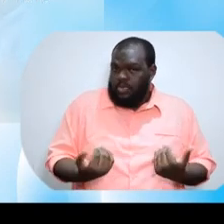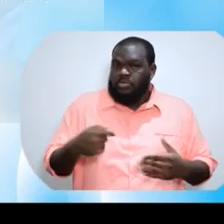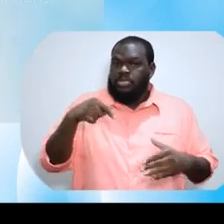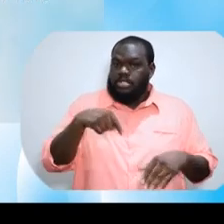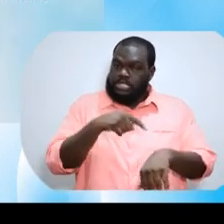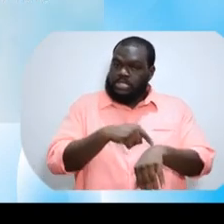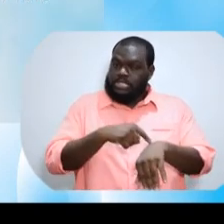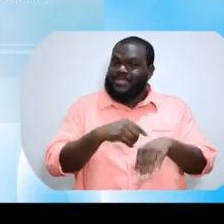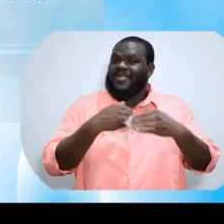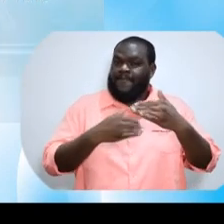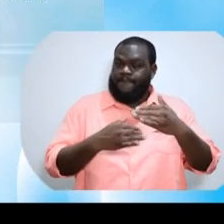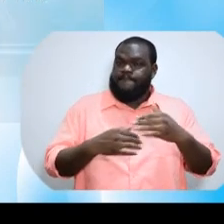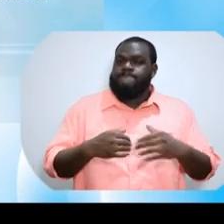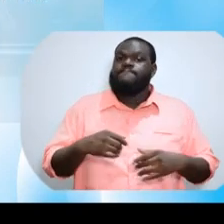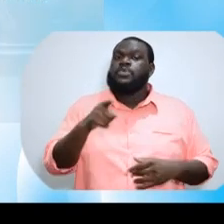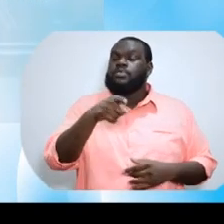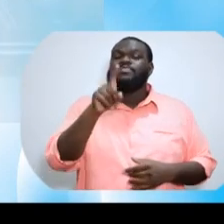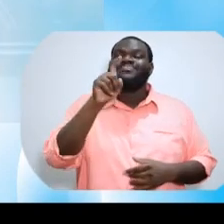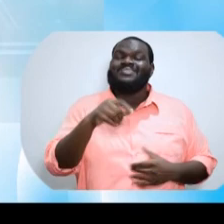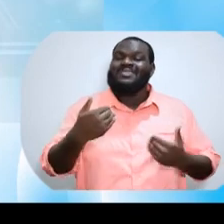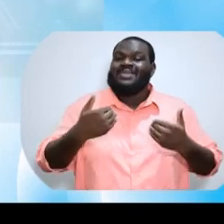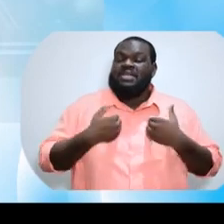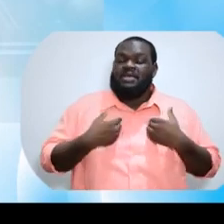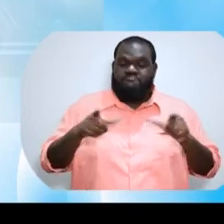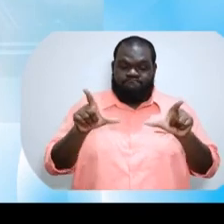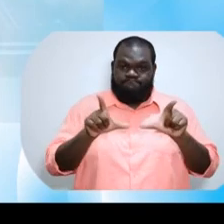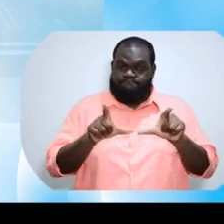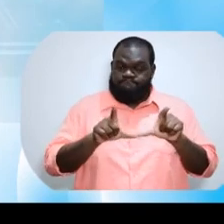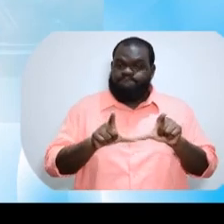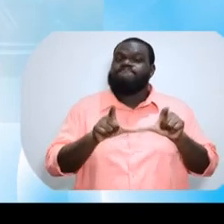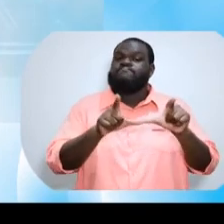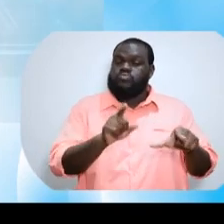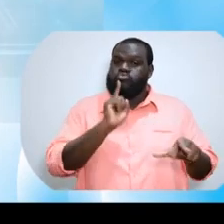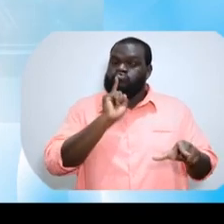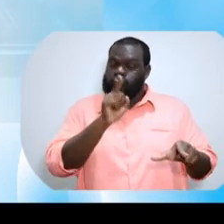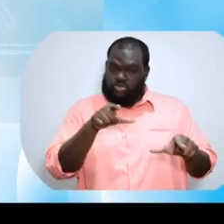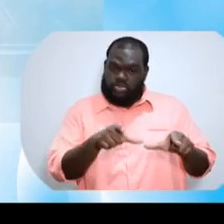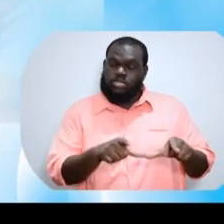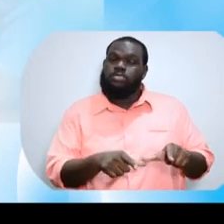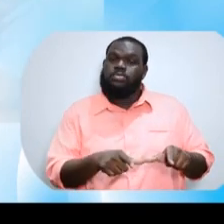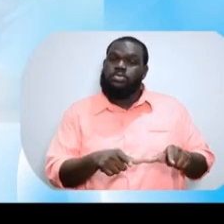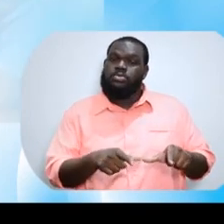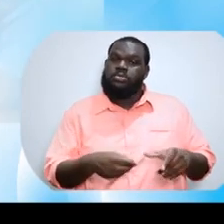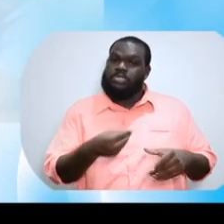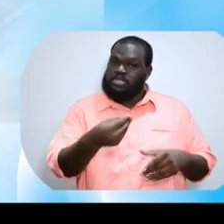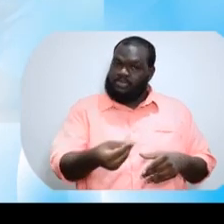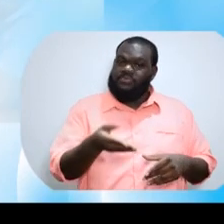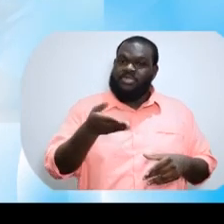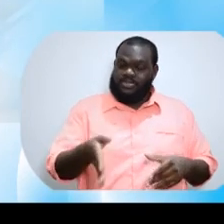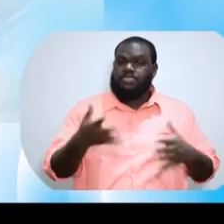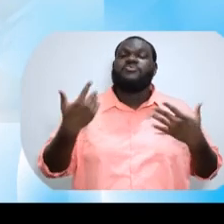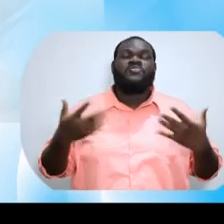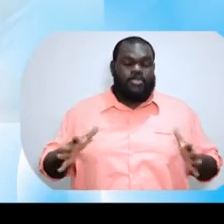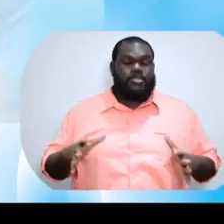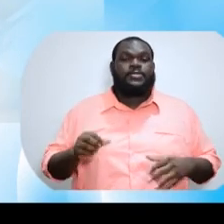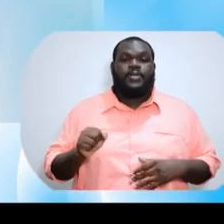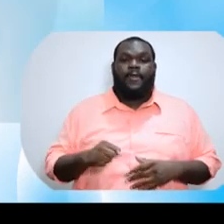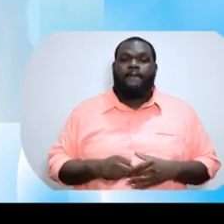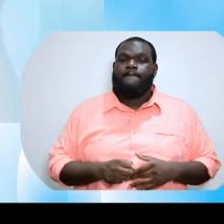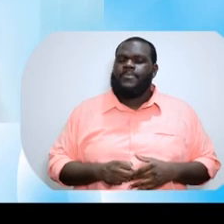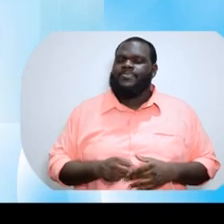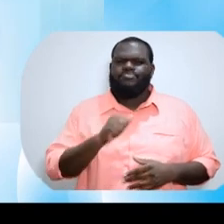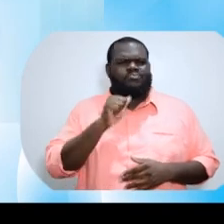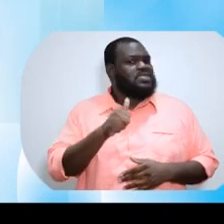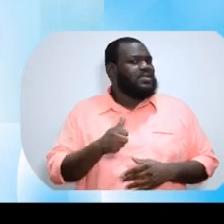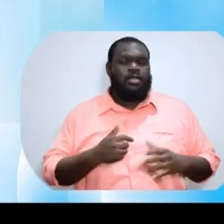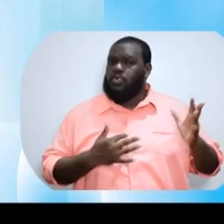for the transaction to be completed. Don't delay. Visit the nearest GCAM registration office today. For more information,